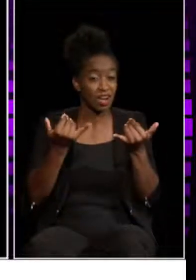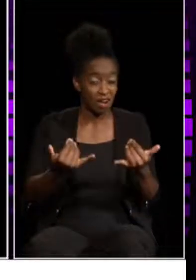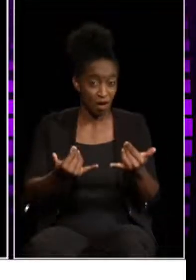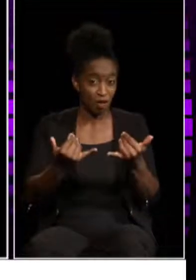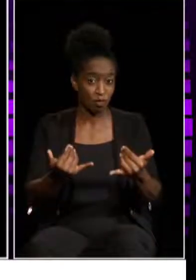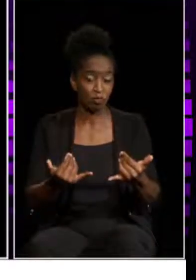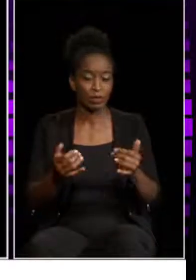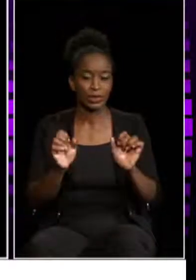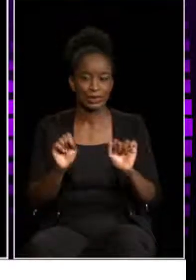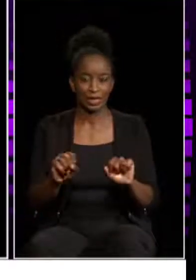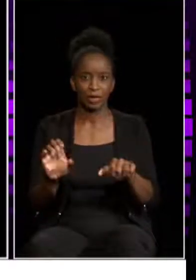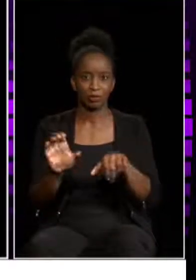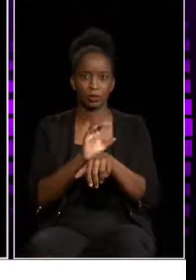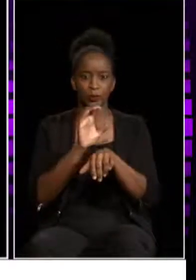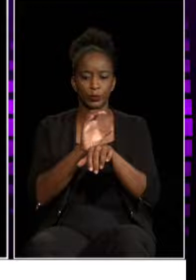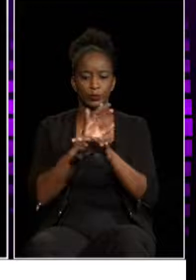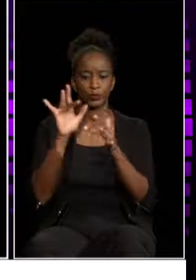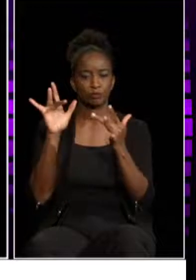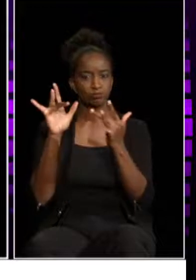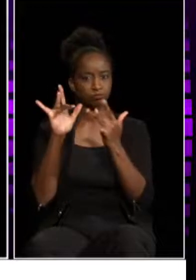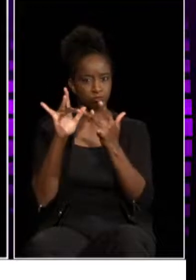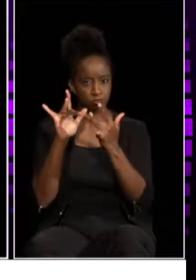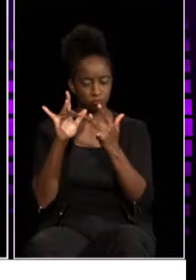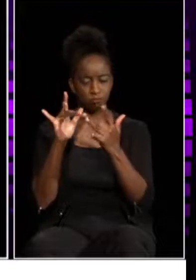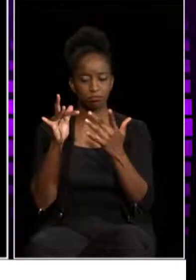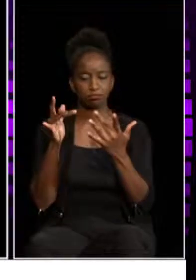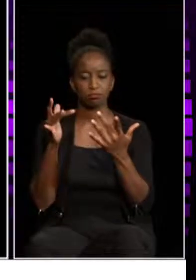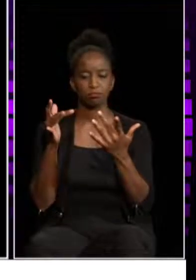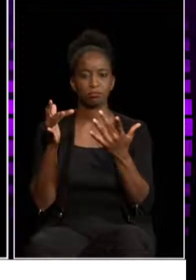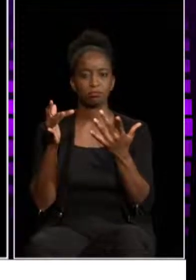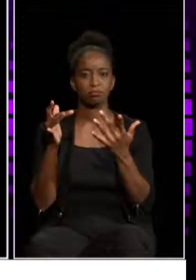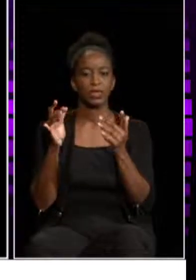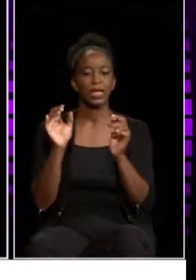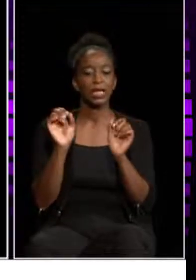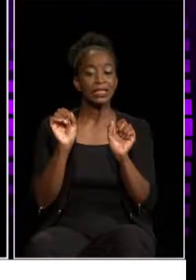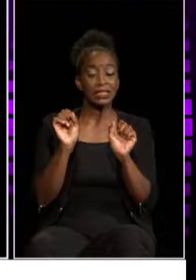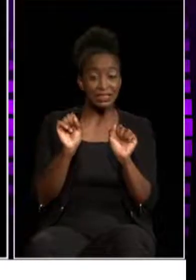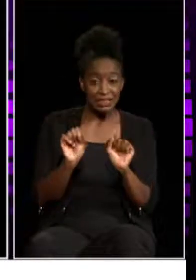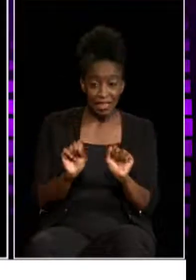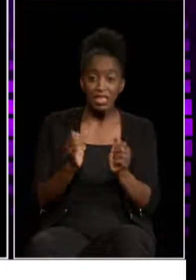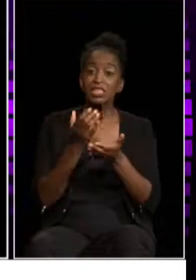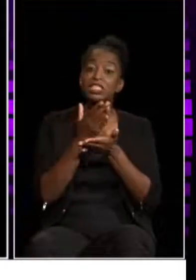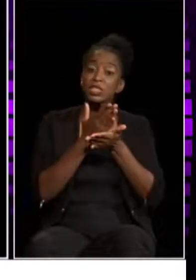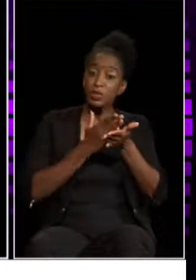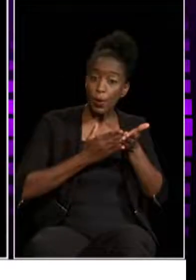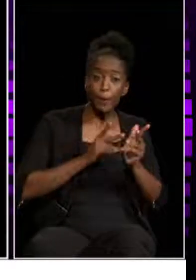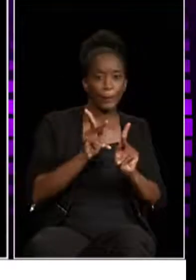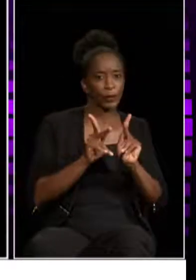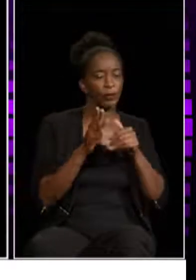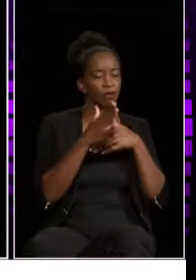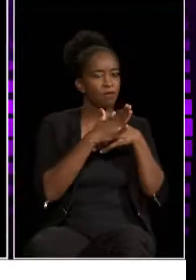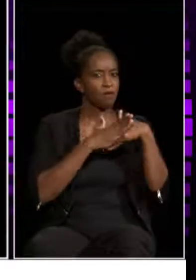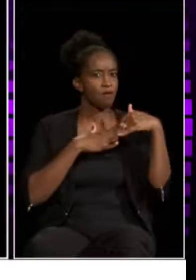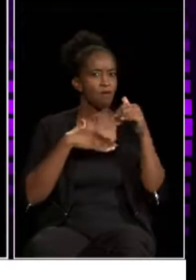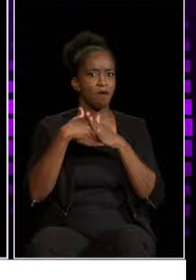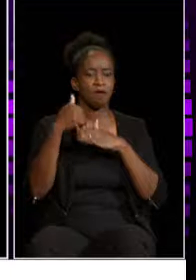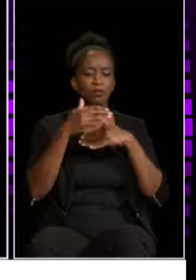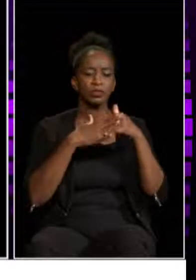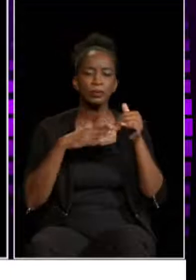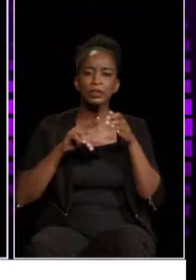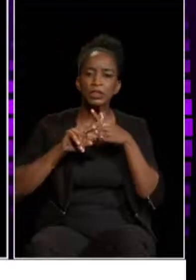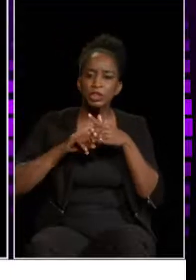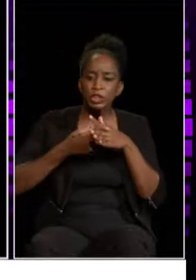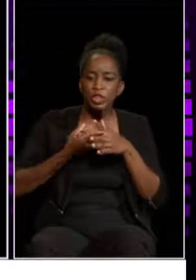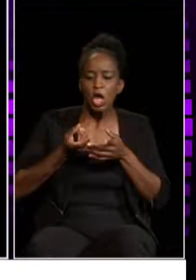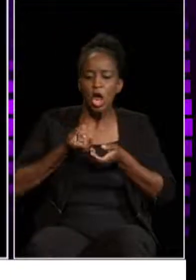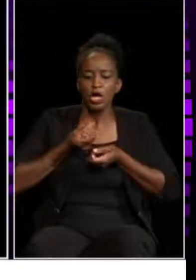environment, it can provide a basis to start. I'm not saying that it's an end solution, but if you know that you are not very